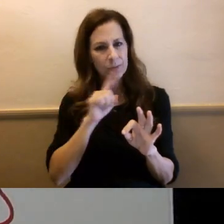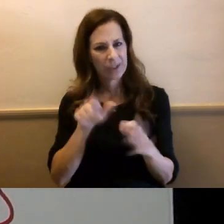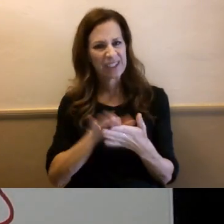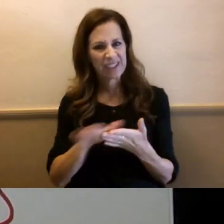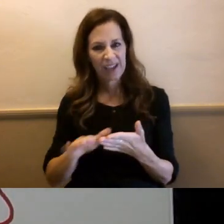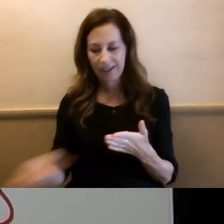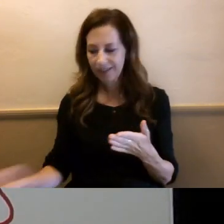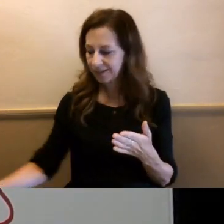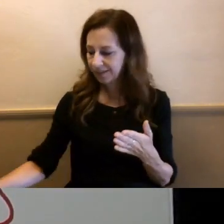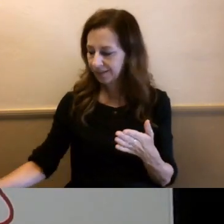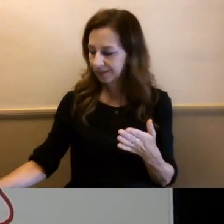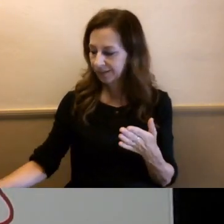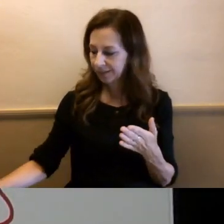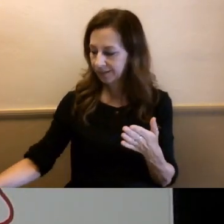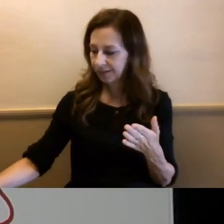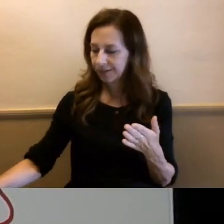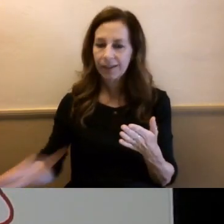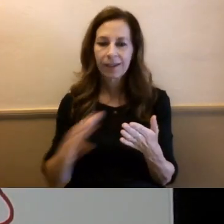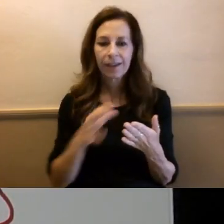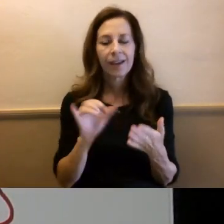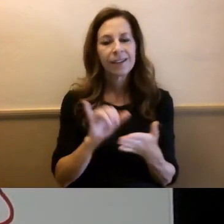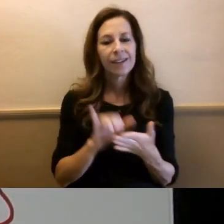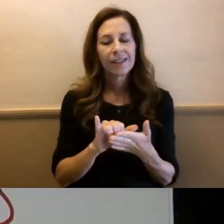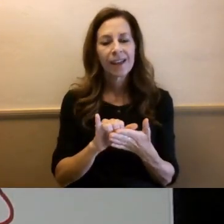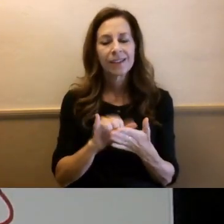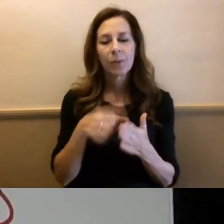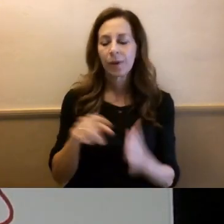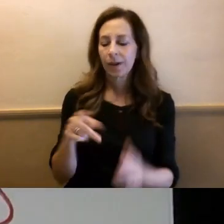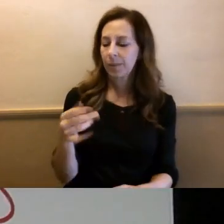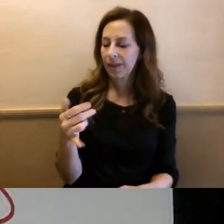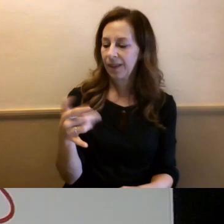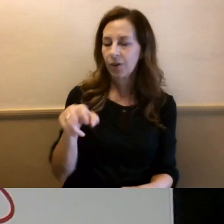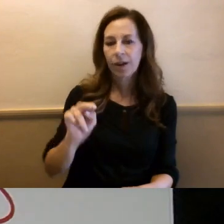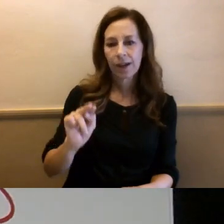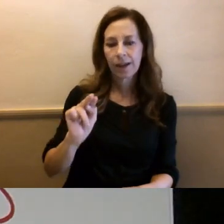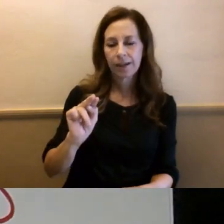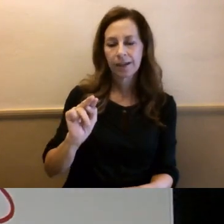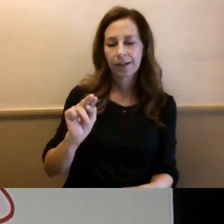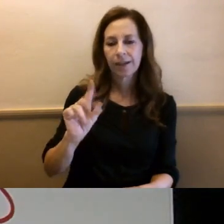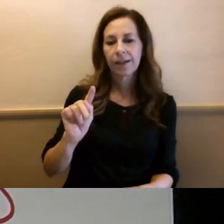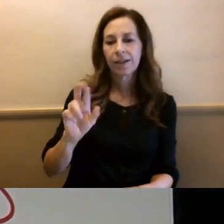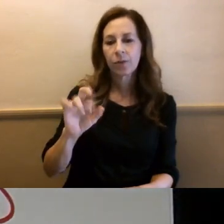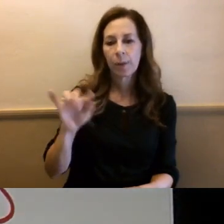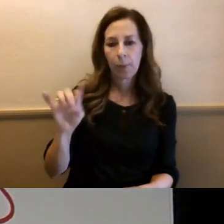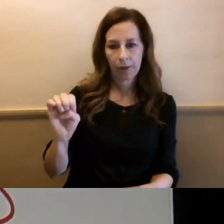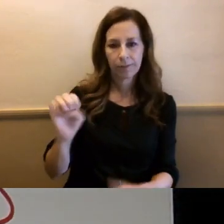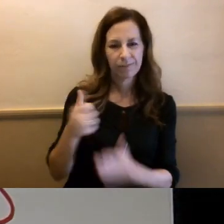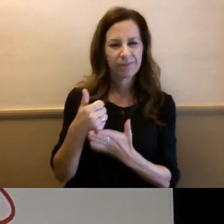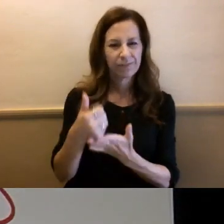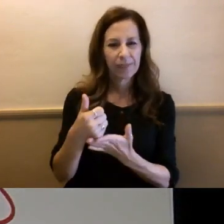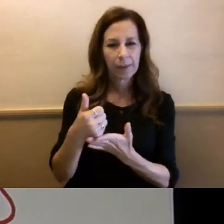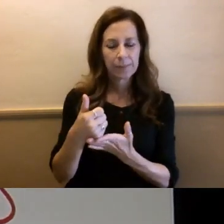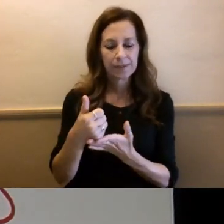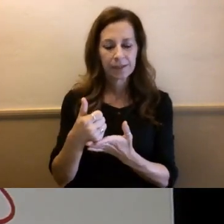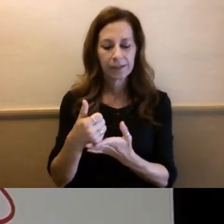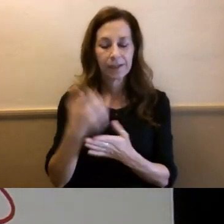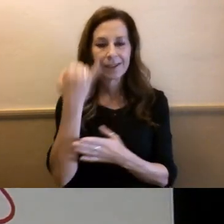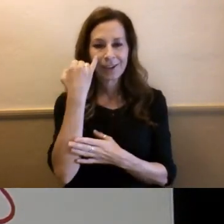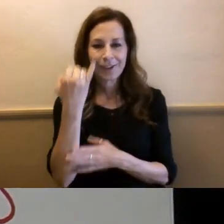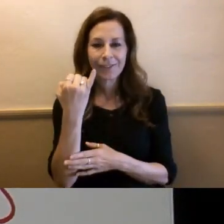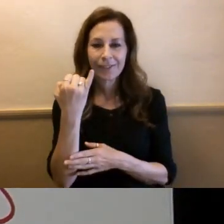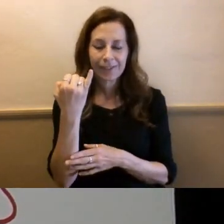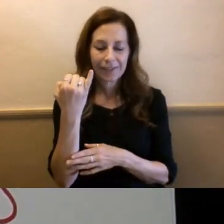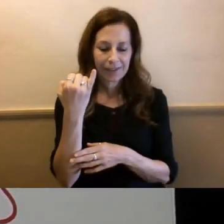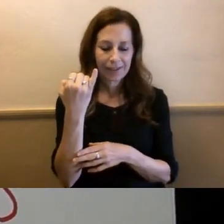been very nice so far, and that's what makes a Pythagorean triple. All right, right here, it helps it with it. So if you have